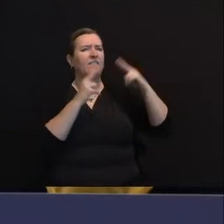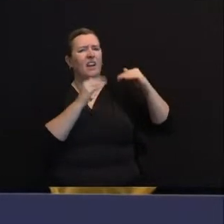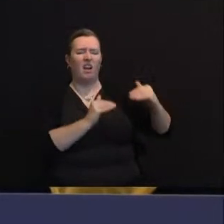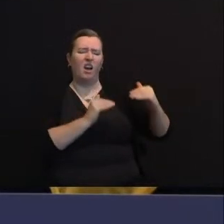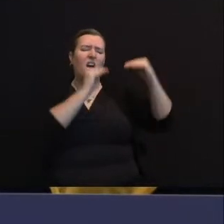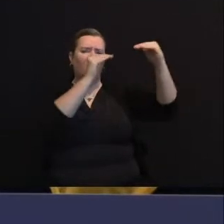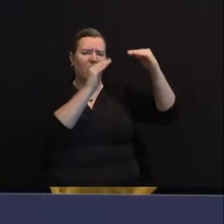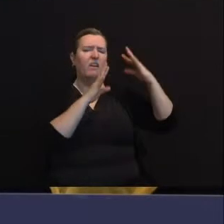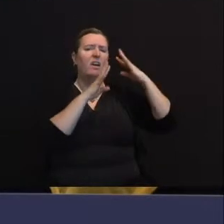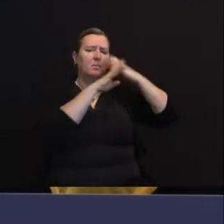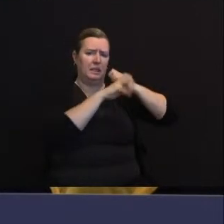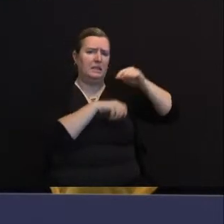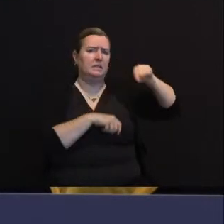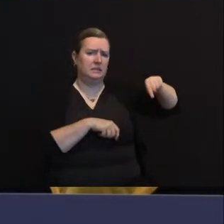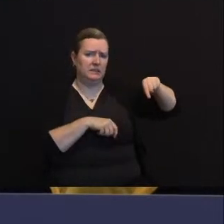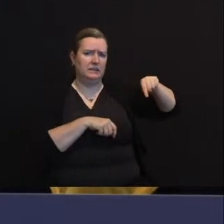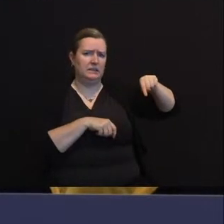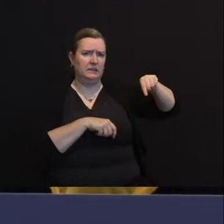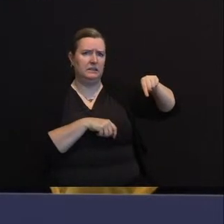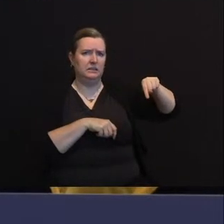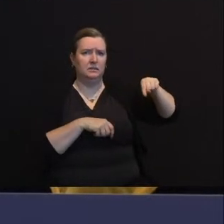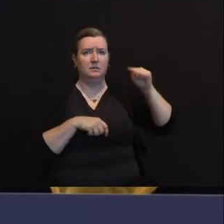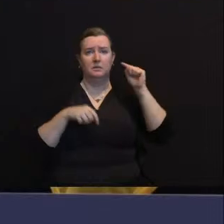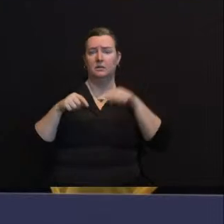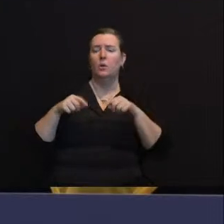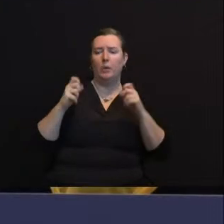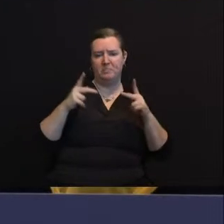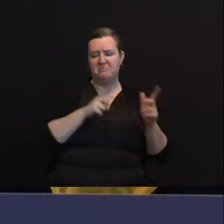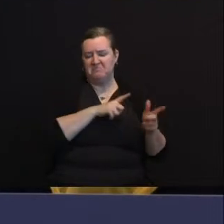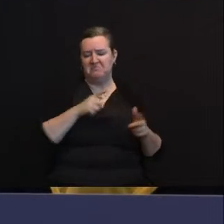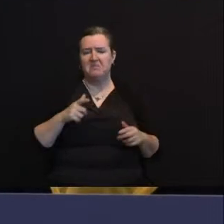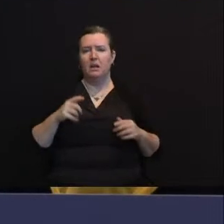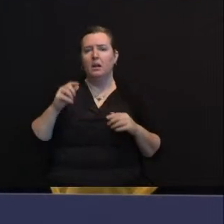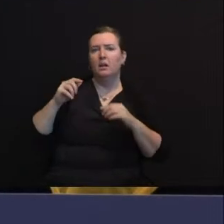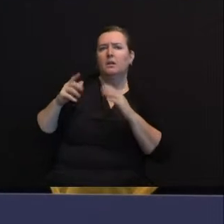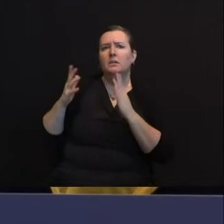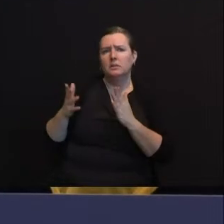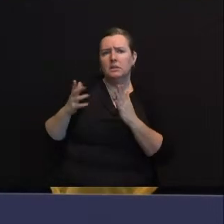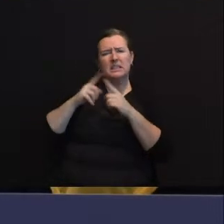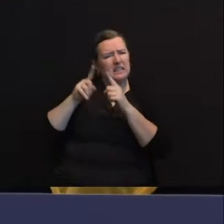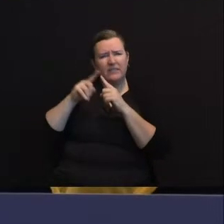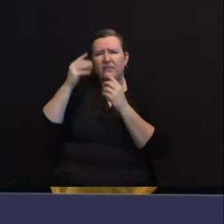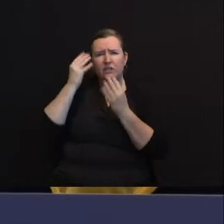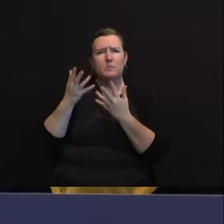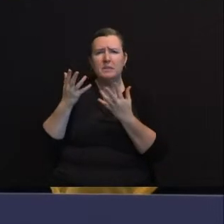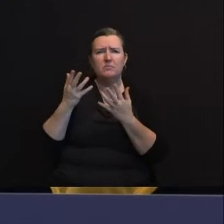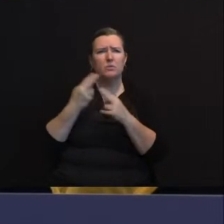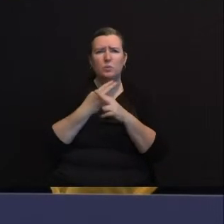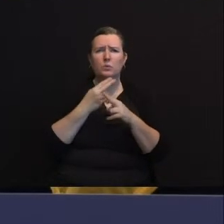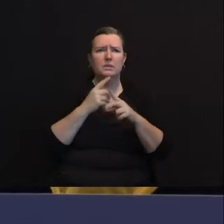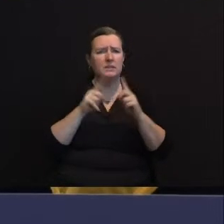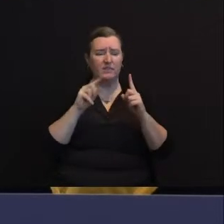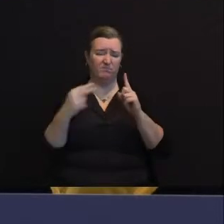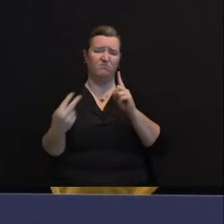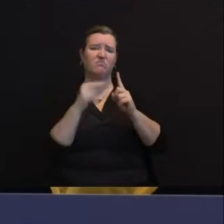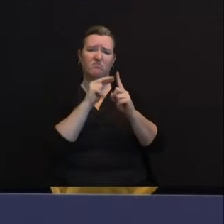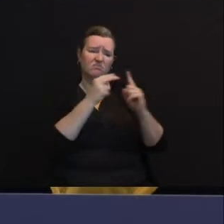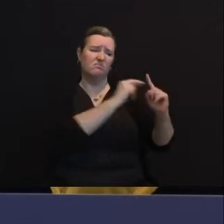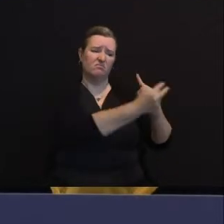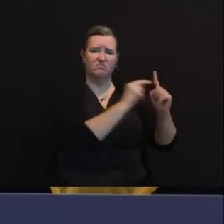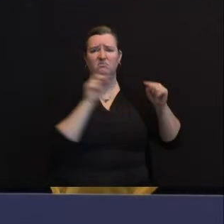we look at that you all look at a range of data and that you look at more than one perspective on this. There's value in getting different dimensions